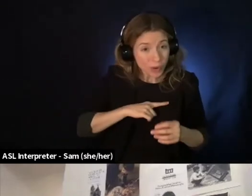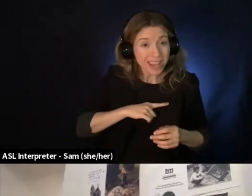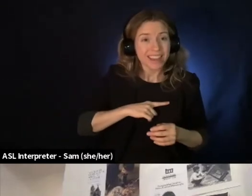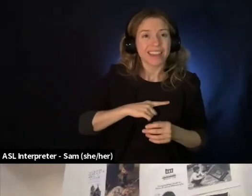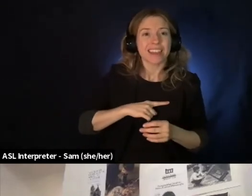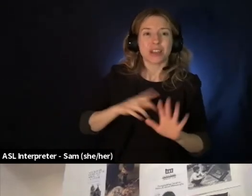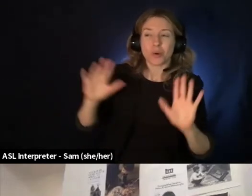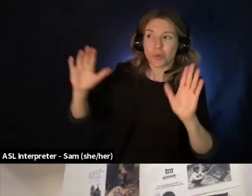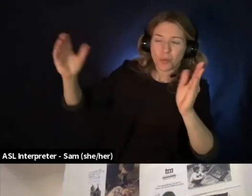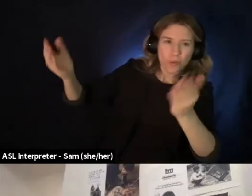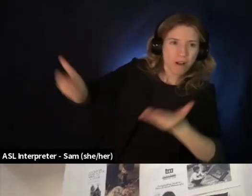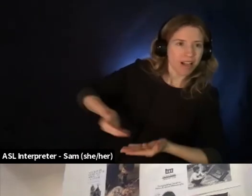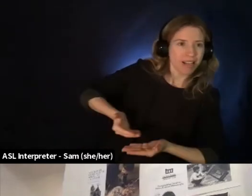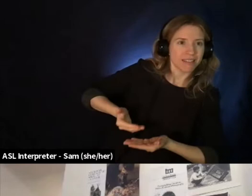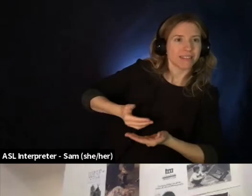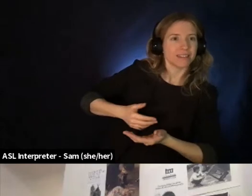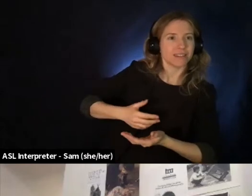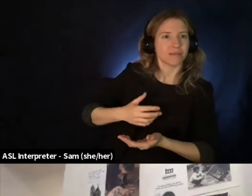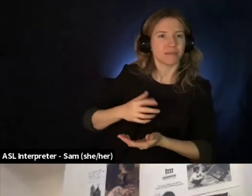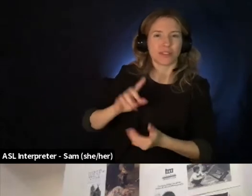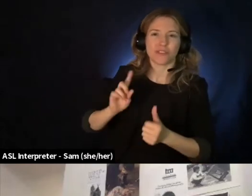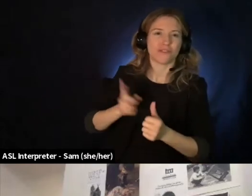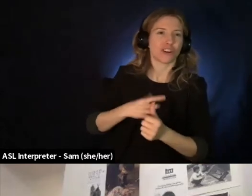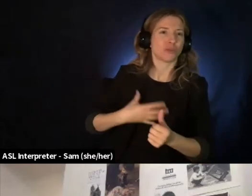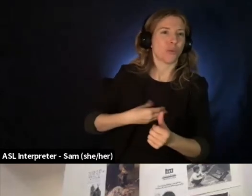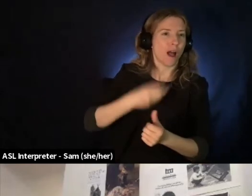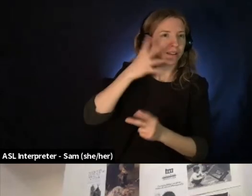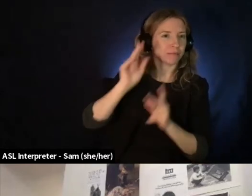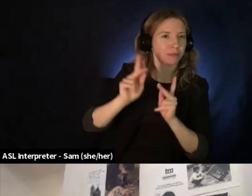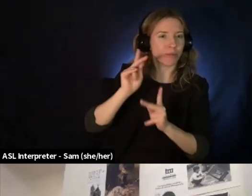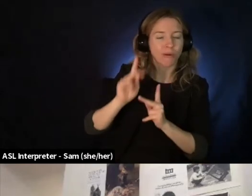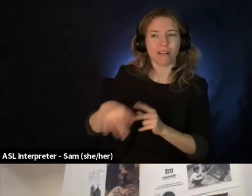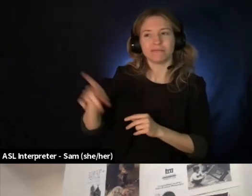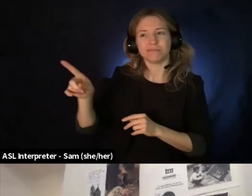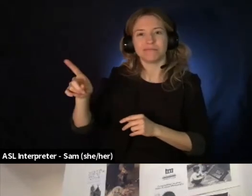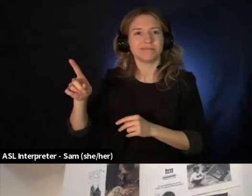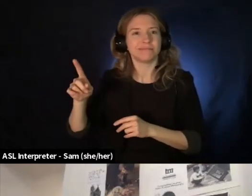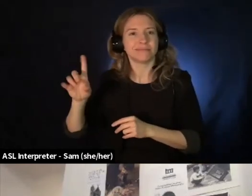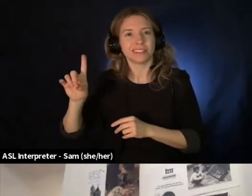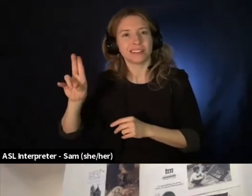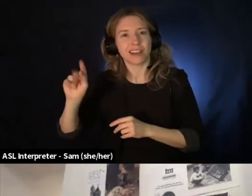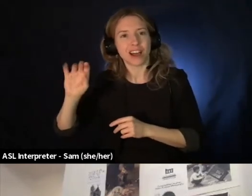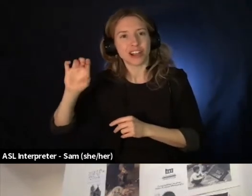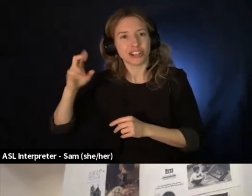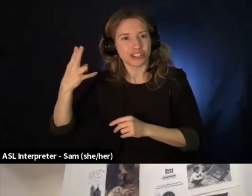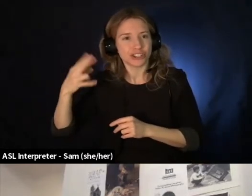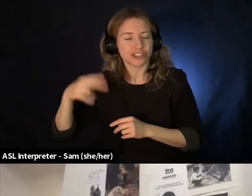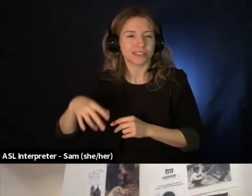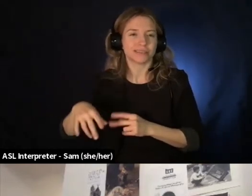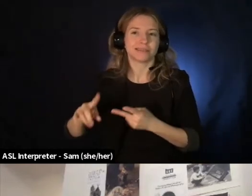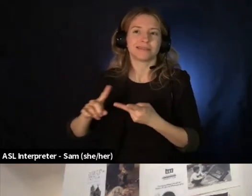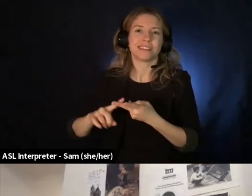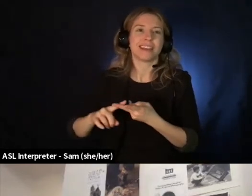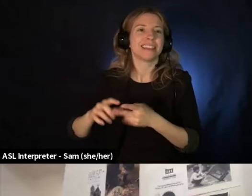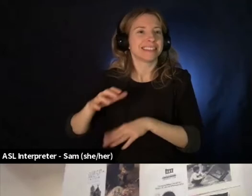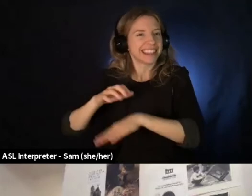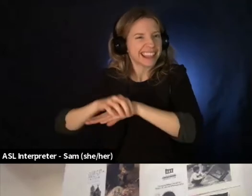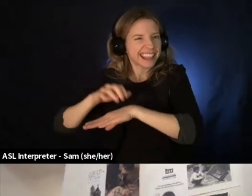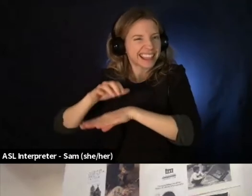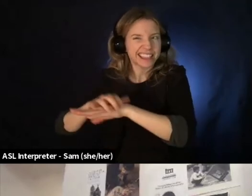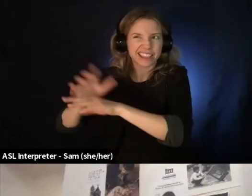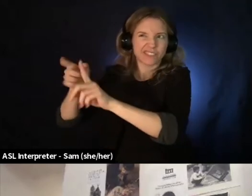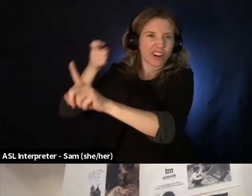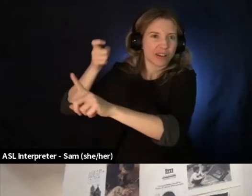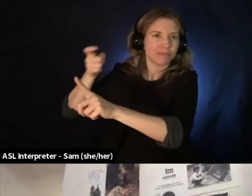the Dutch and the English when they first came to these shores. We were the ones that provided them with initial